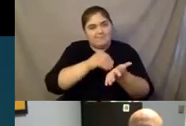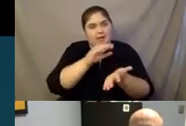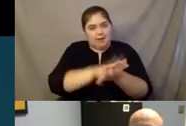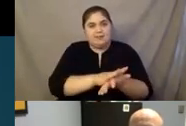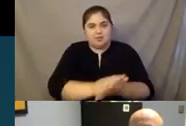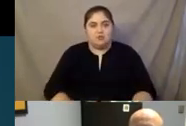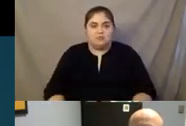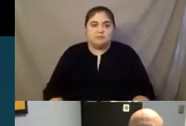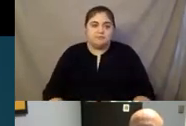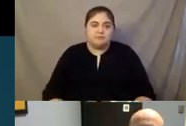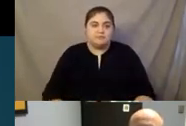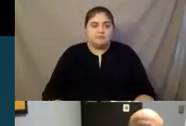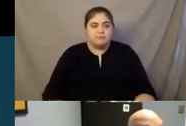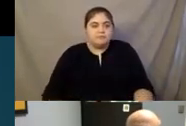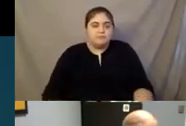slide.